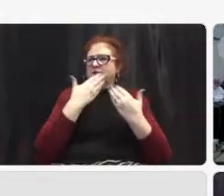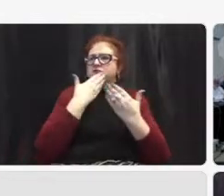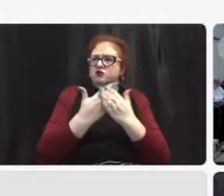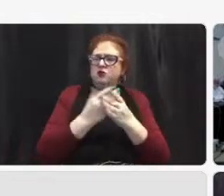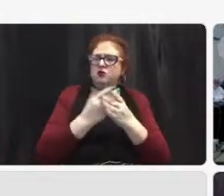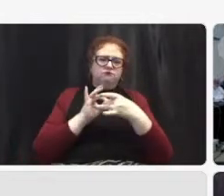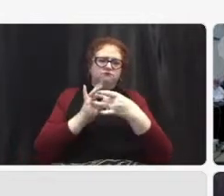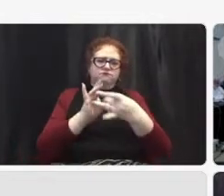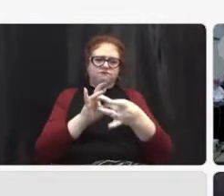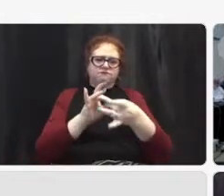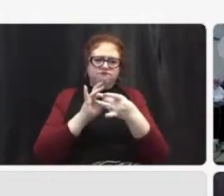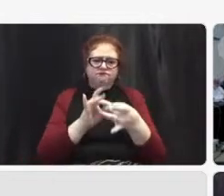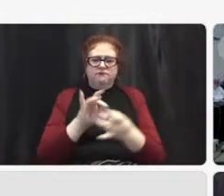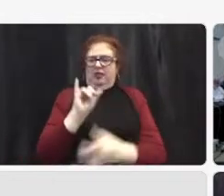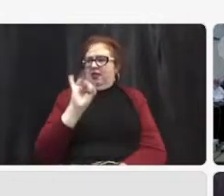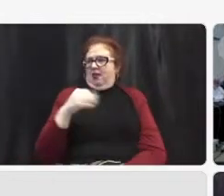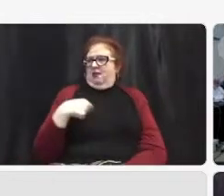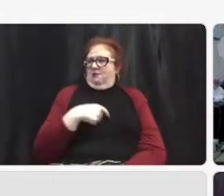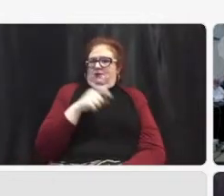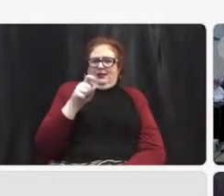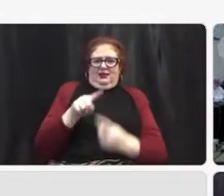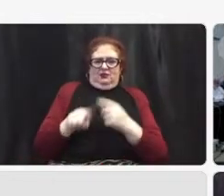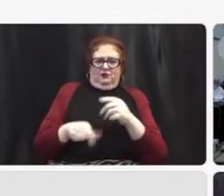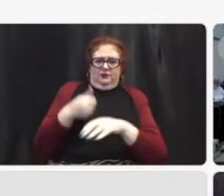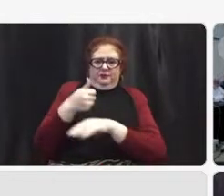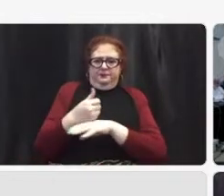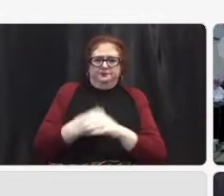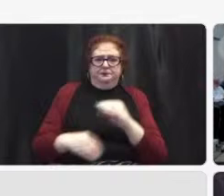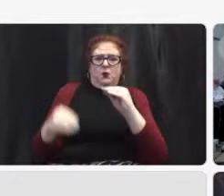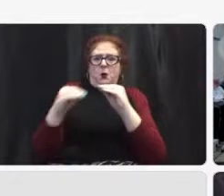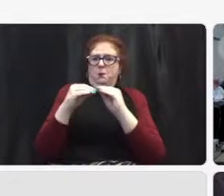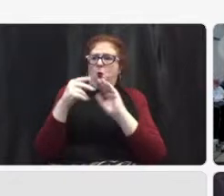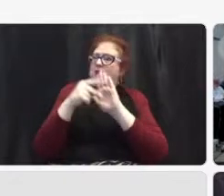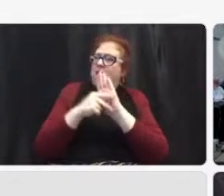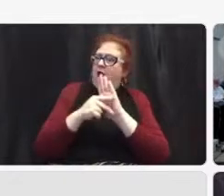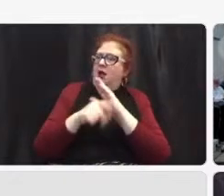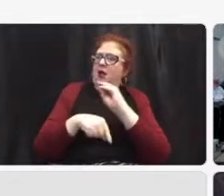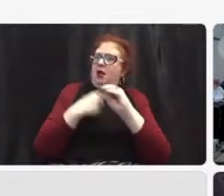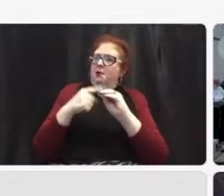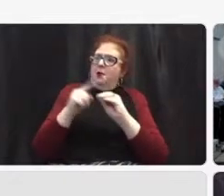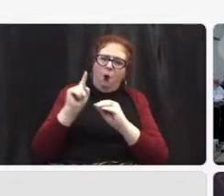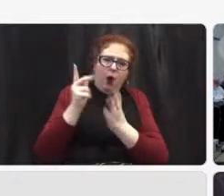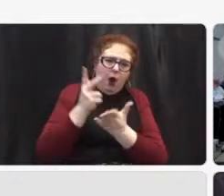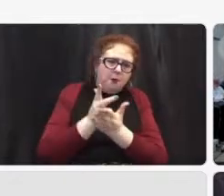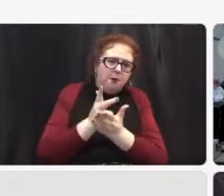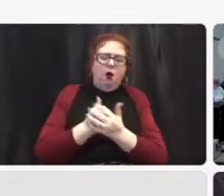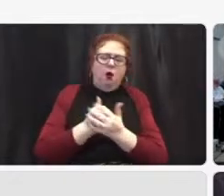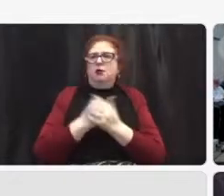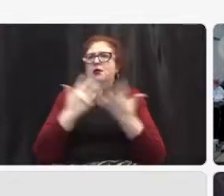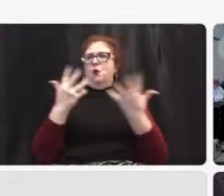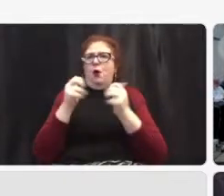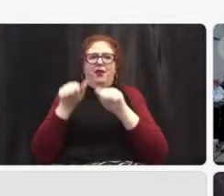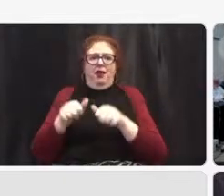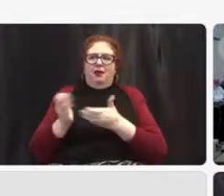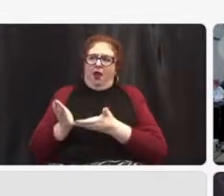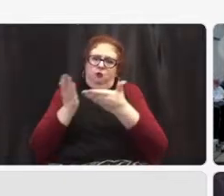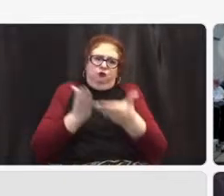some additional policies around where people park, what they're allowed to even bring on the